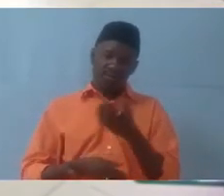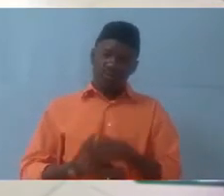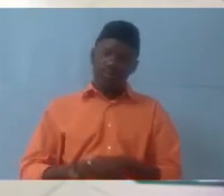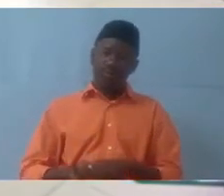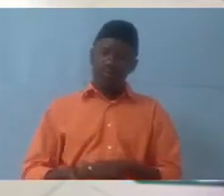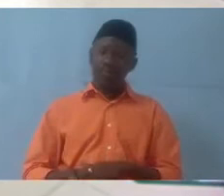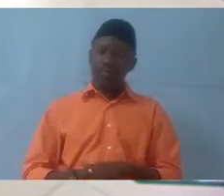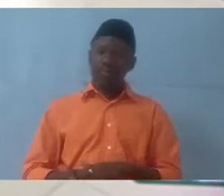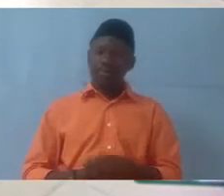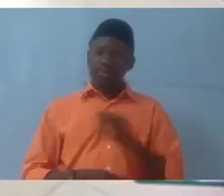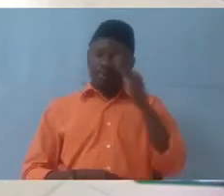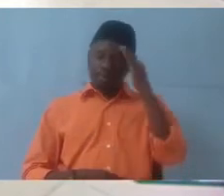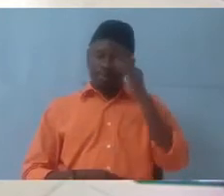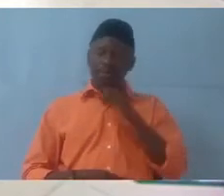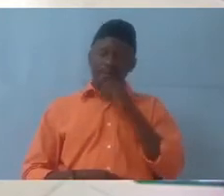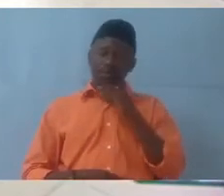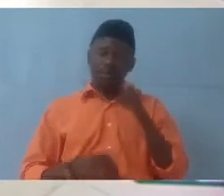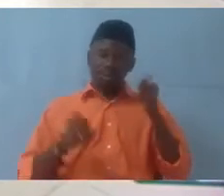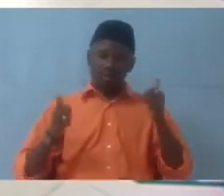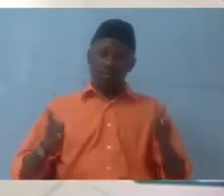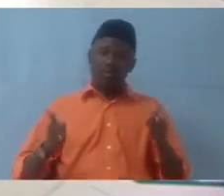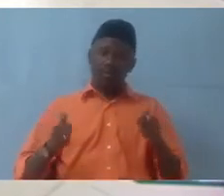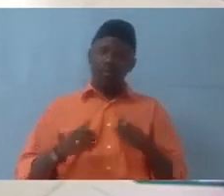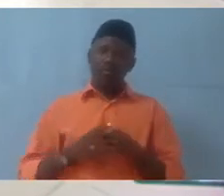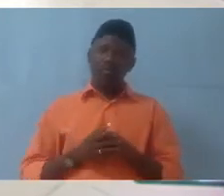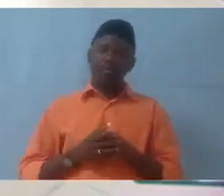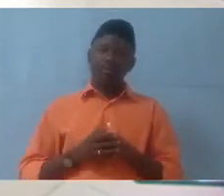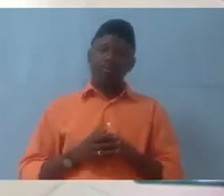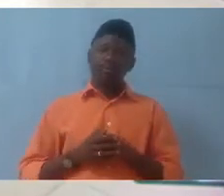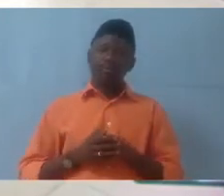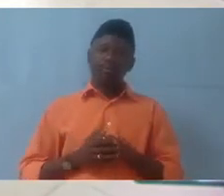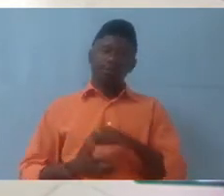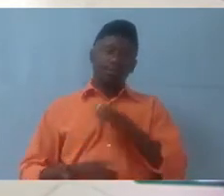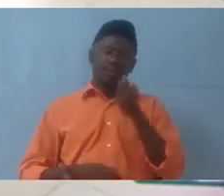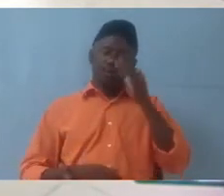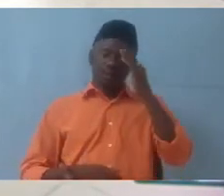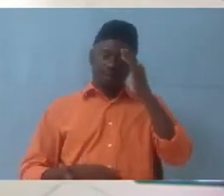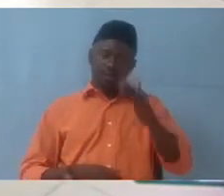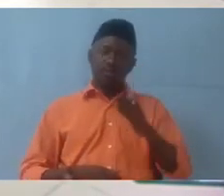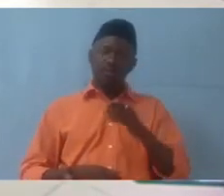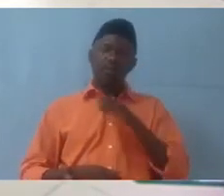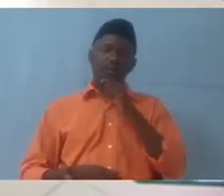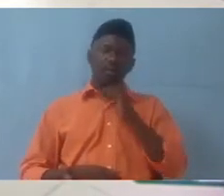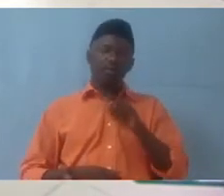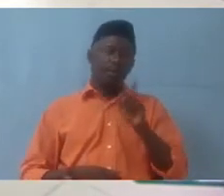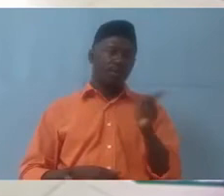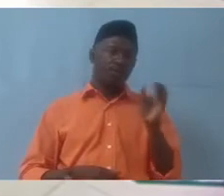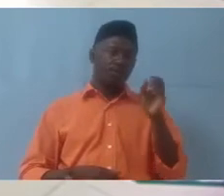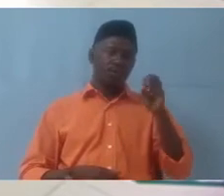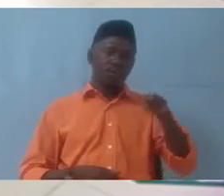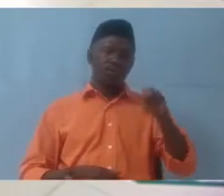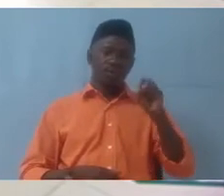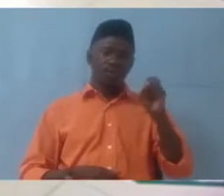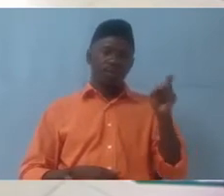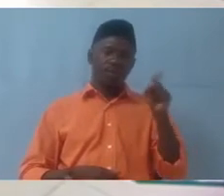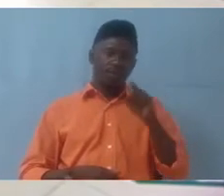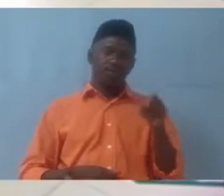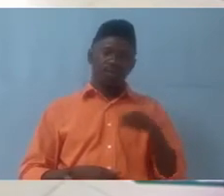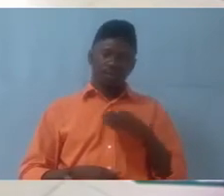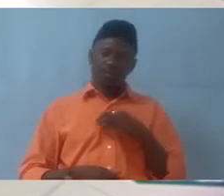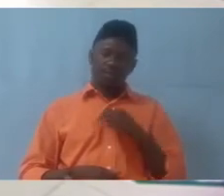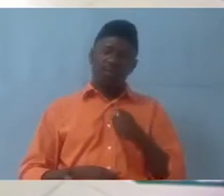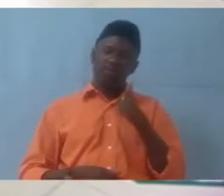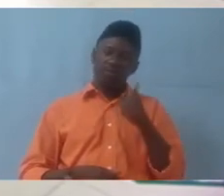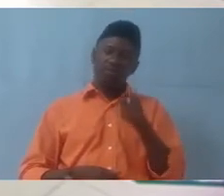Absolutely. Thank you, Mr. Chairman. Jerejef Chairman. And thank you to Mr. Gomez, my very good brother and